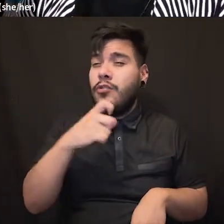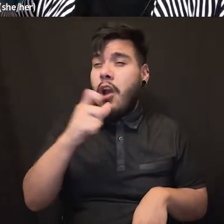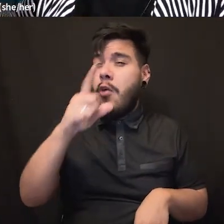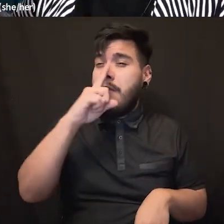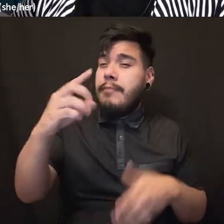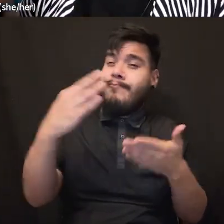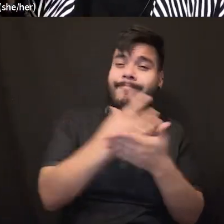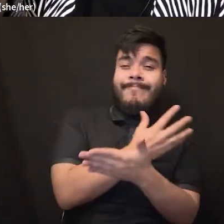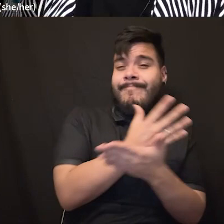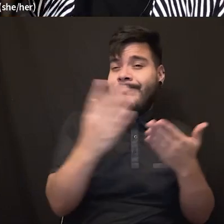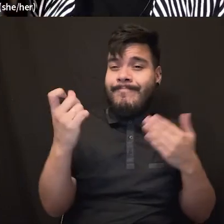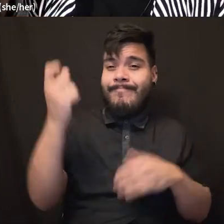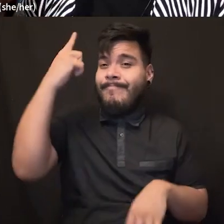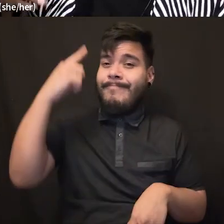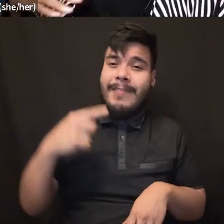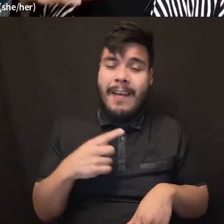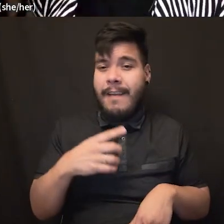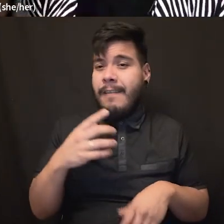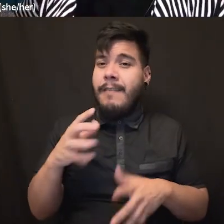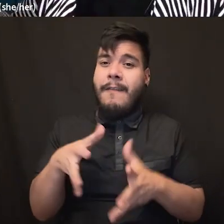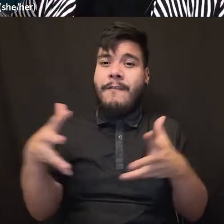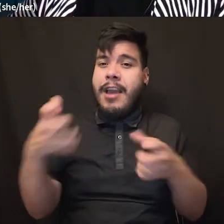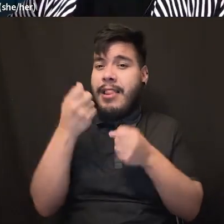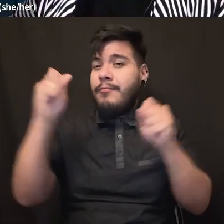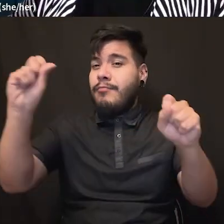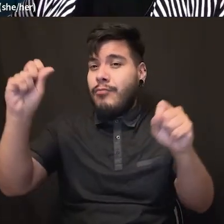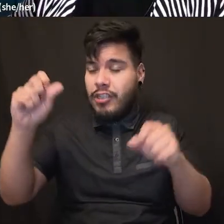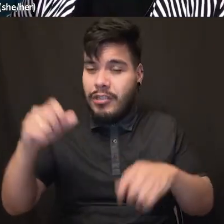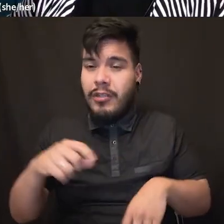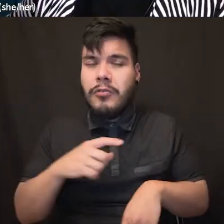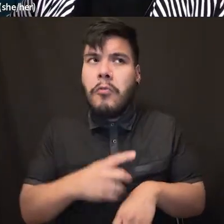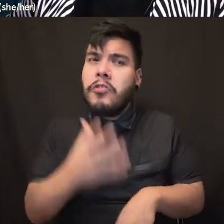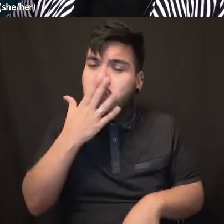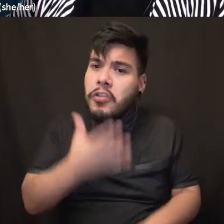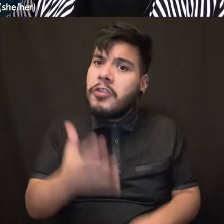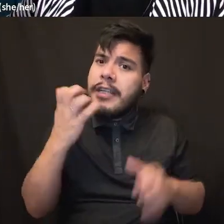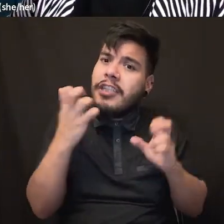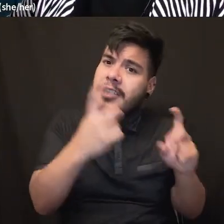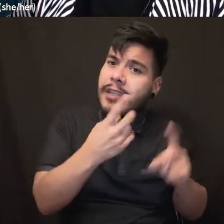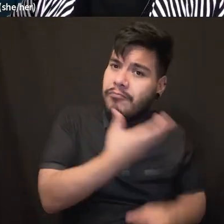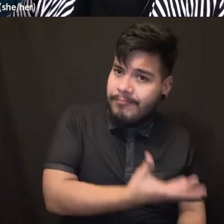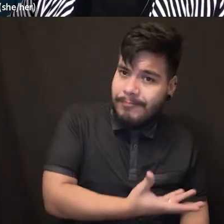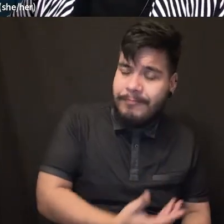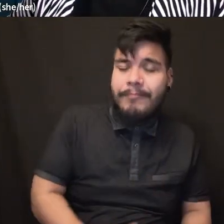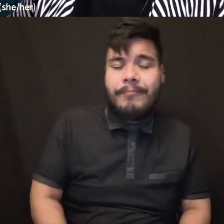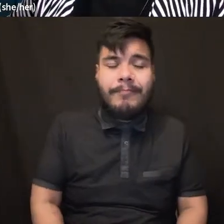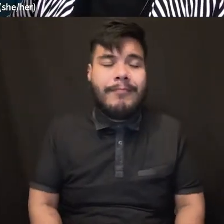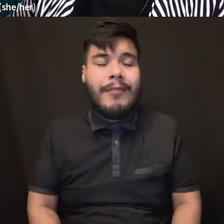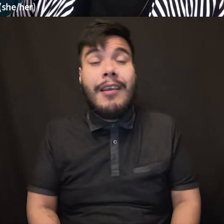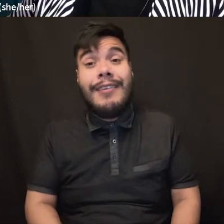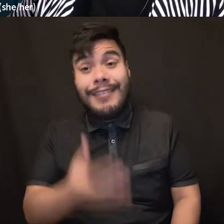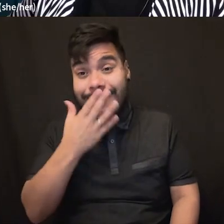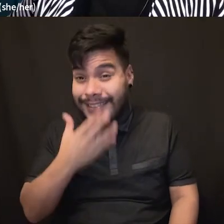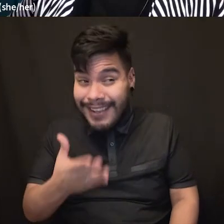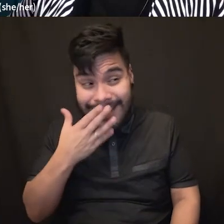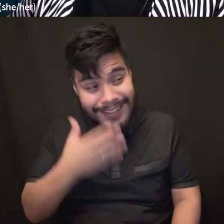fat liberation. So it was nice to be able to educate her in some way. Mm-hmm. Thank you for doing that